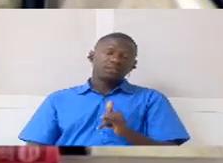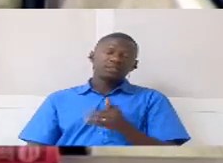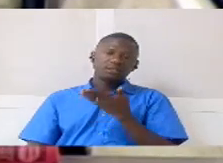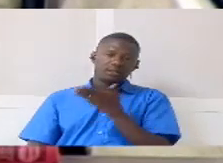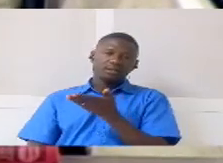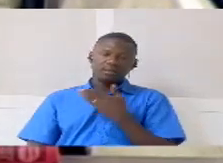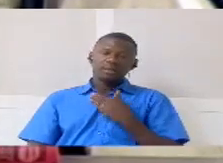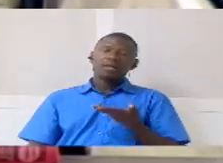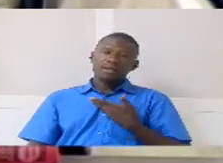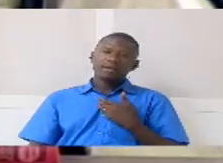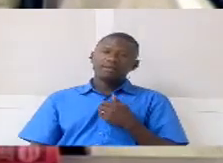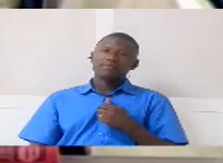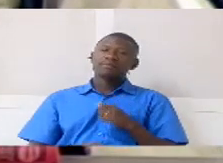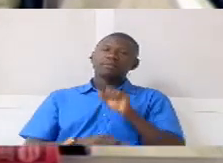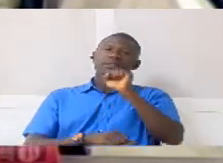four living certificate. Then